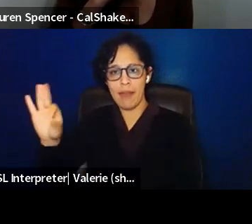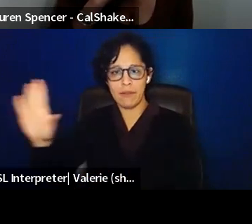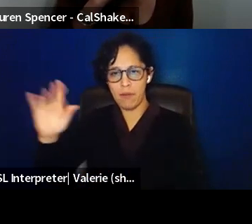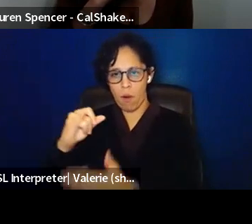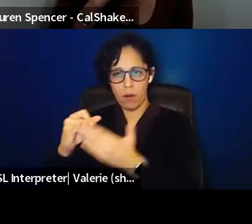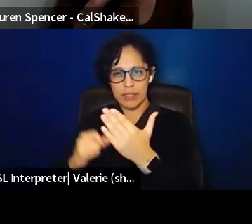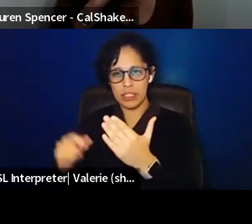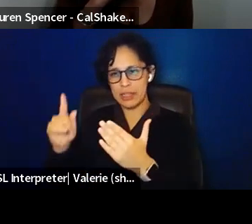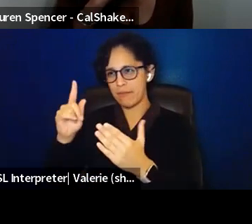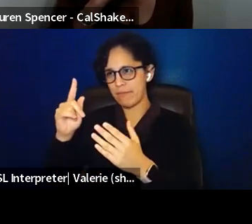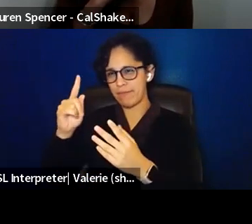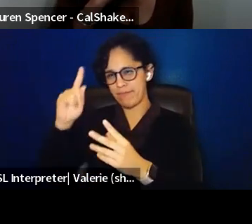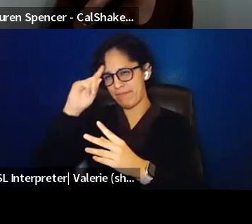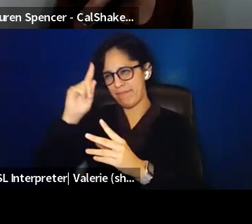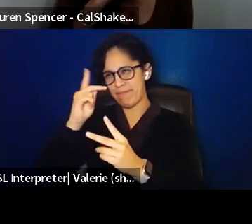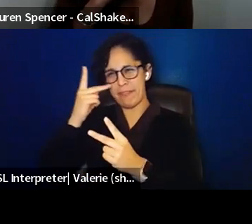our purviews,